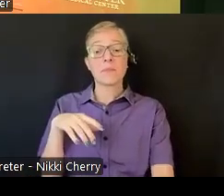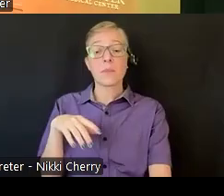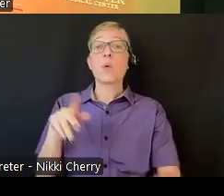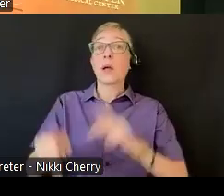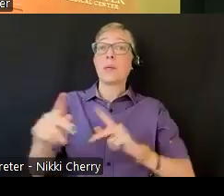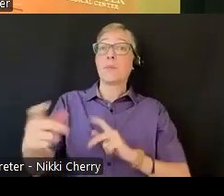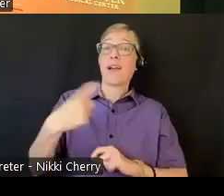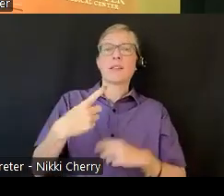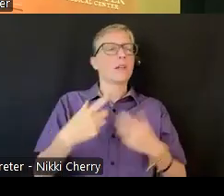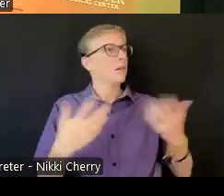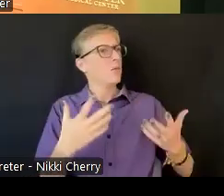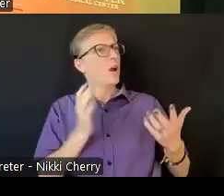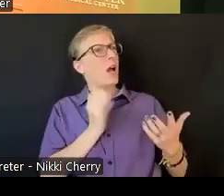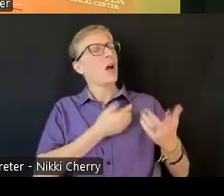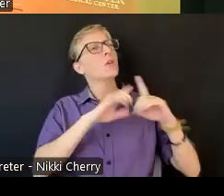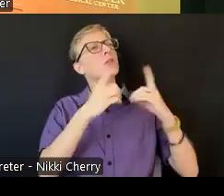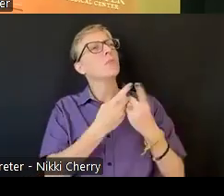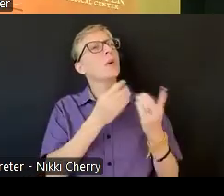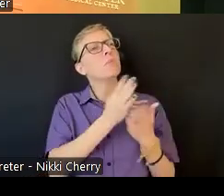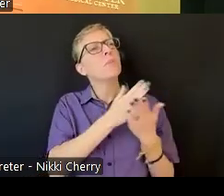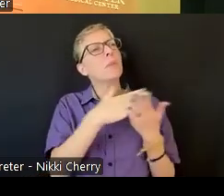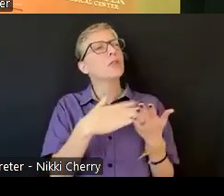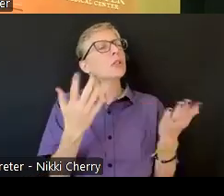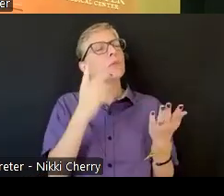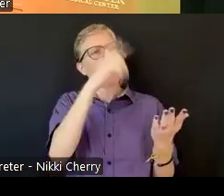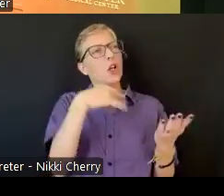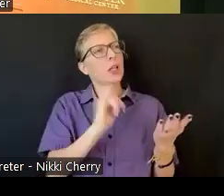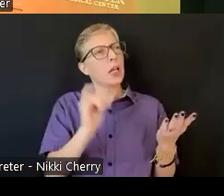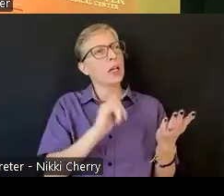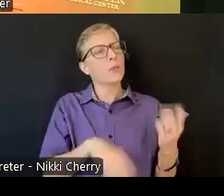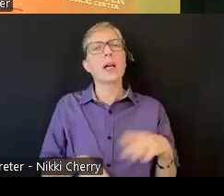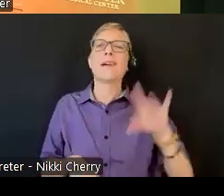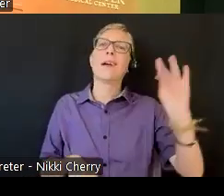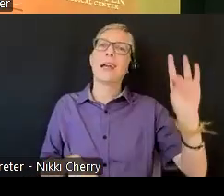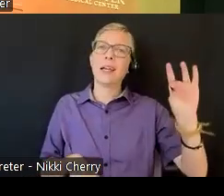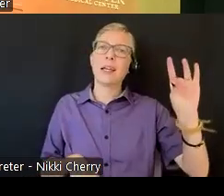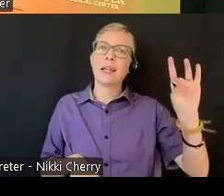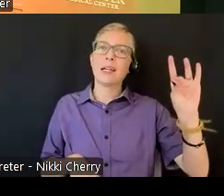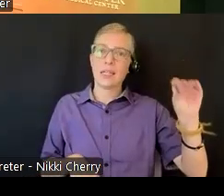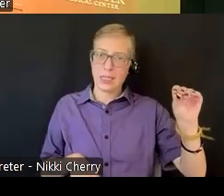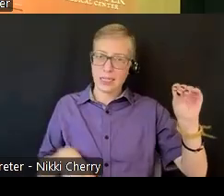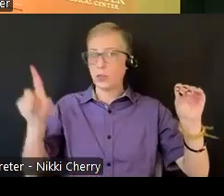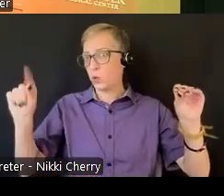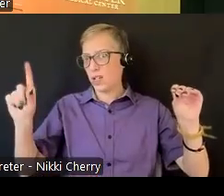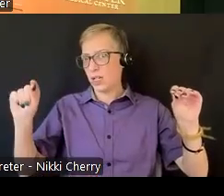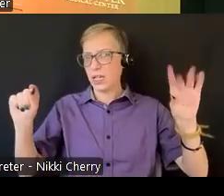is our department's budget look like? Well, it's a 80-20 kind of arrangement,